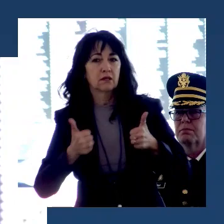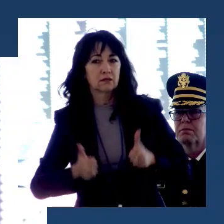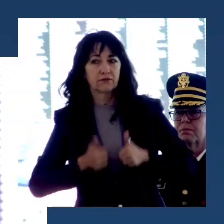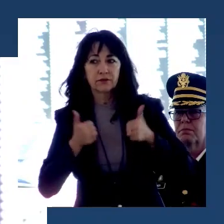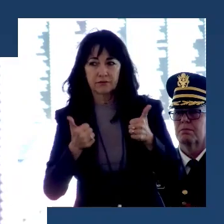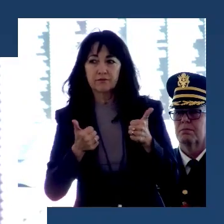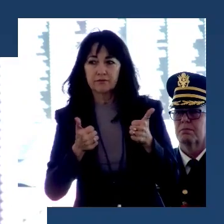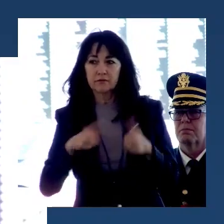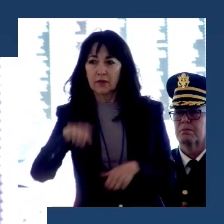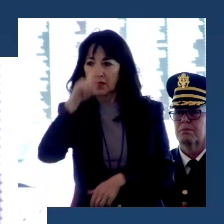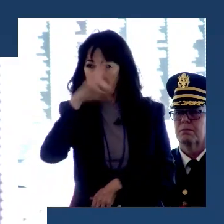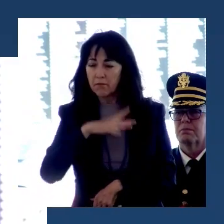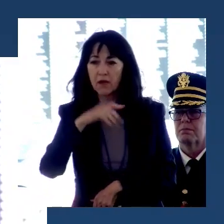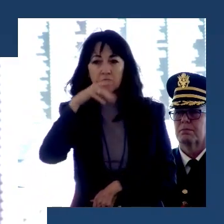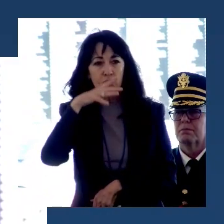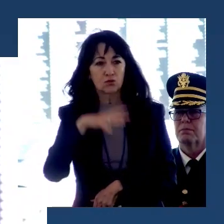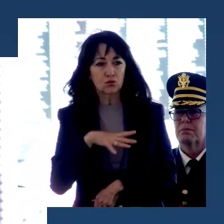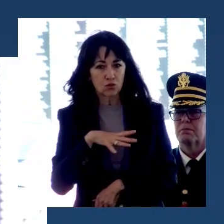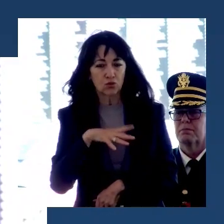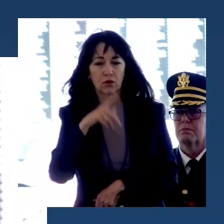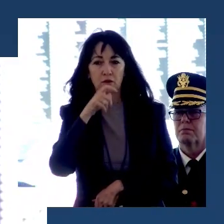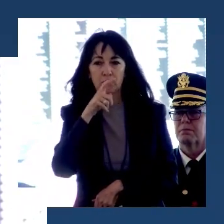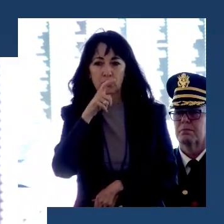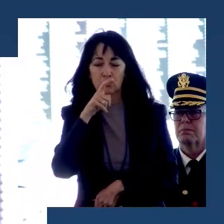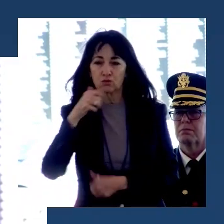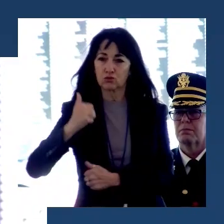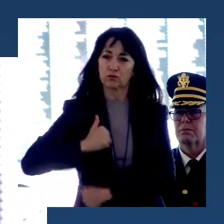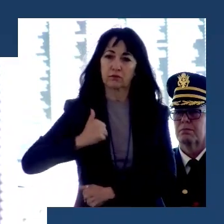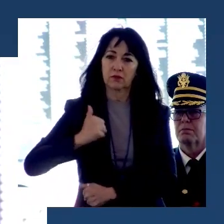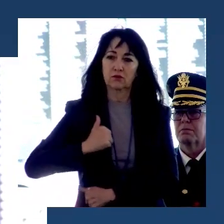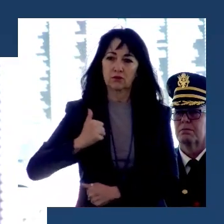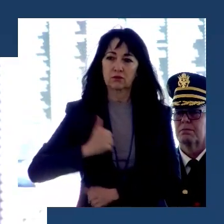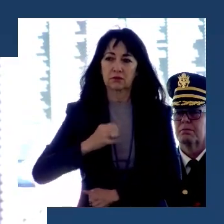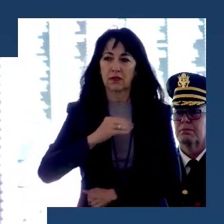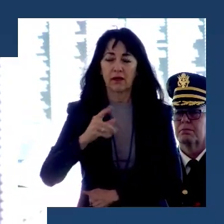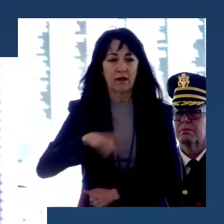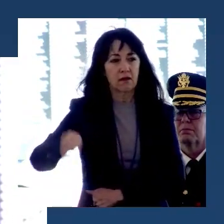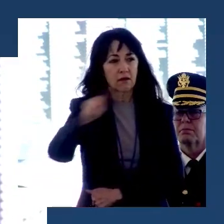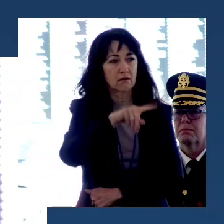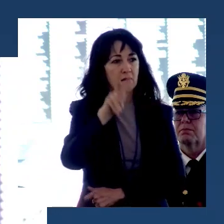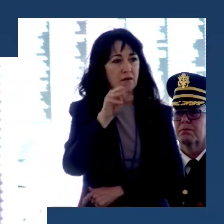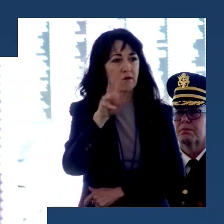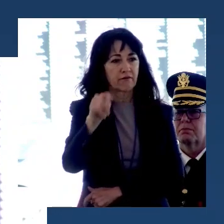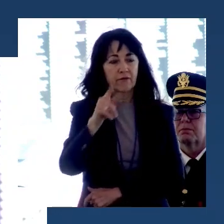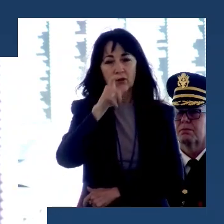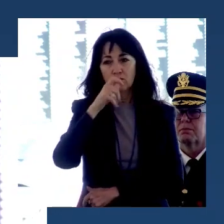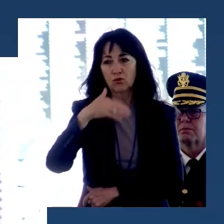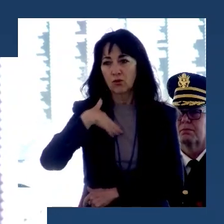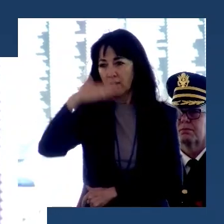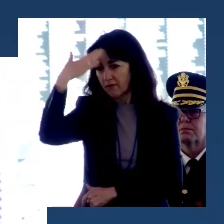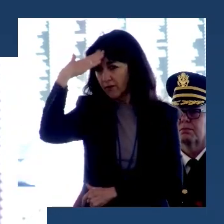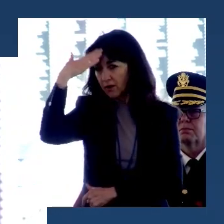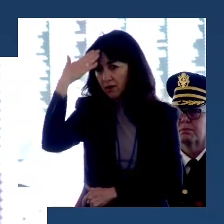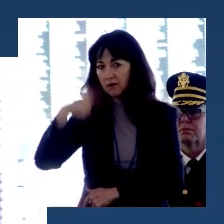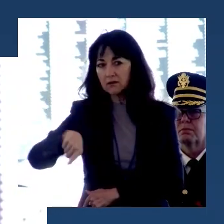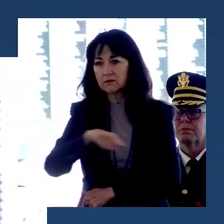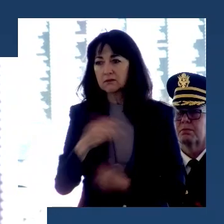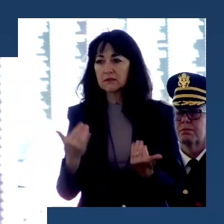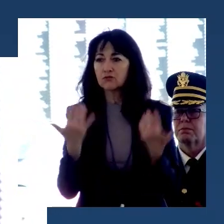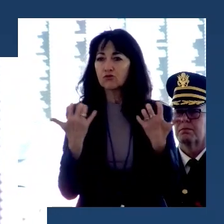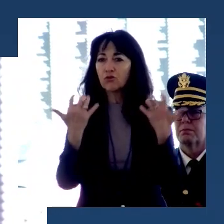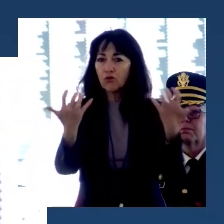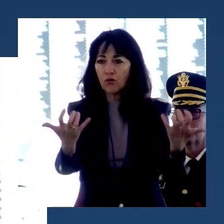women serving in military today, and our veterans with your hats on in the audience here who